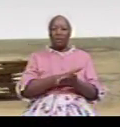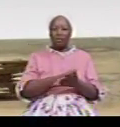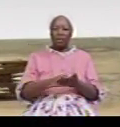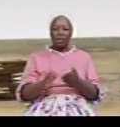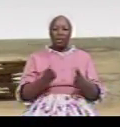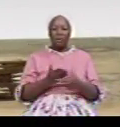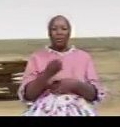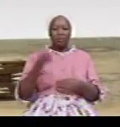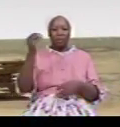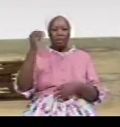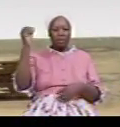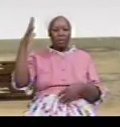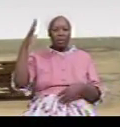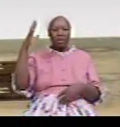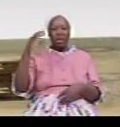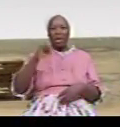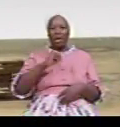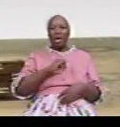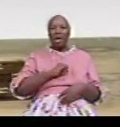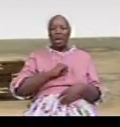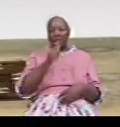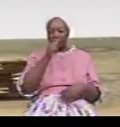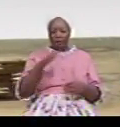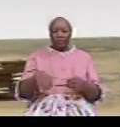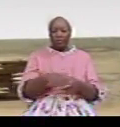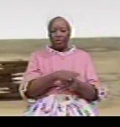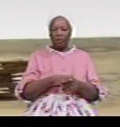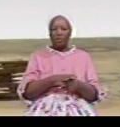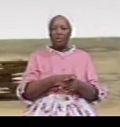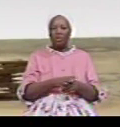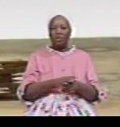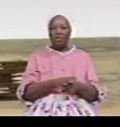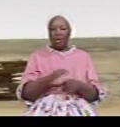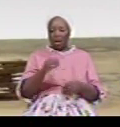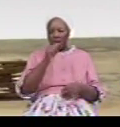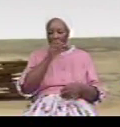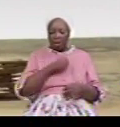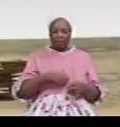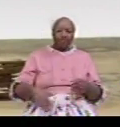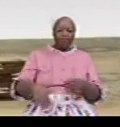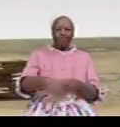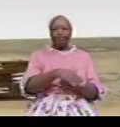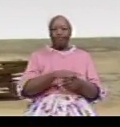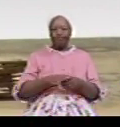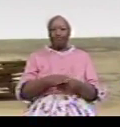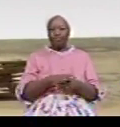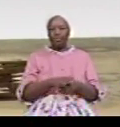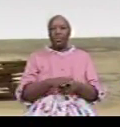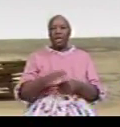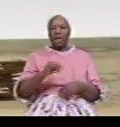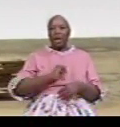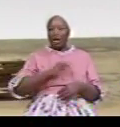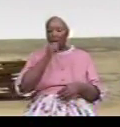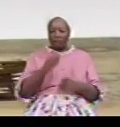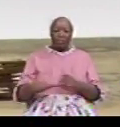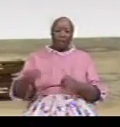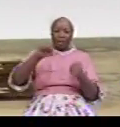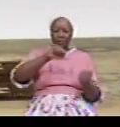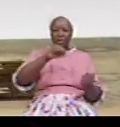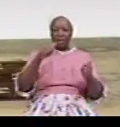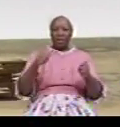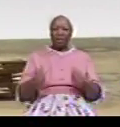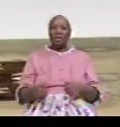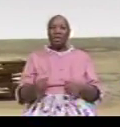grace. I'm filled, I'm saturated, I'm baptized,